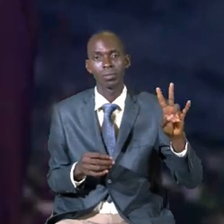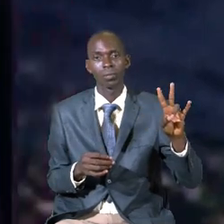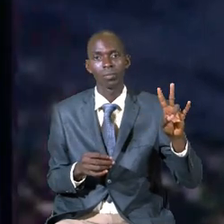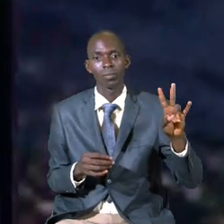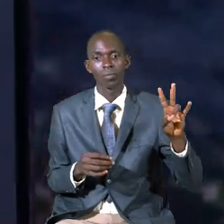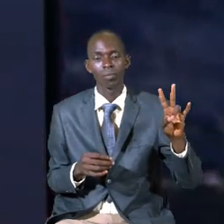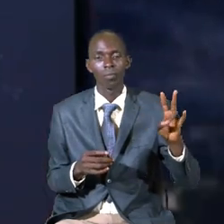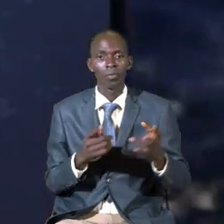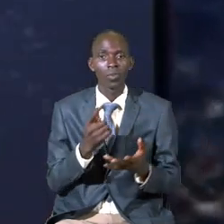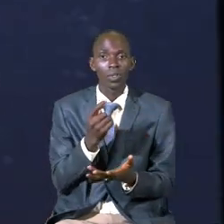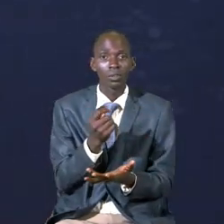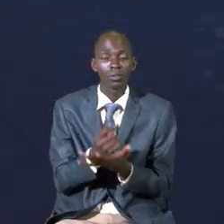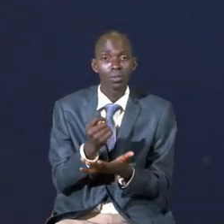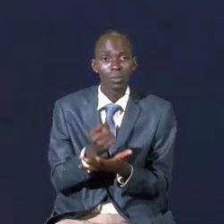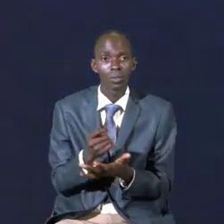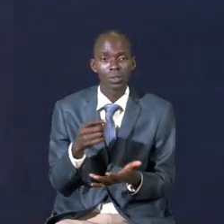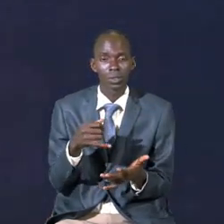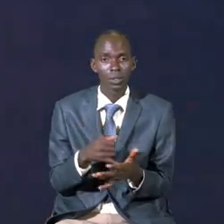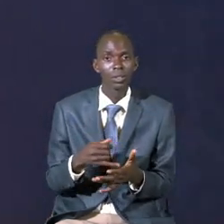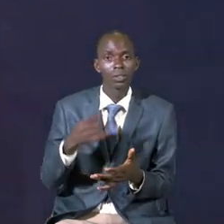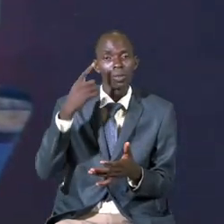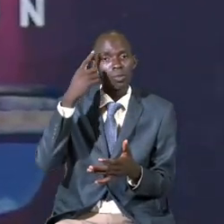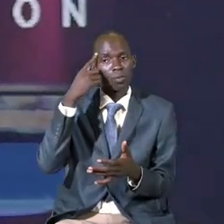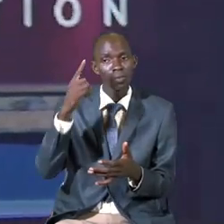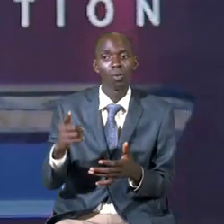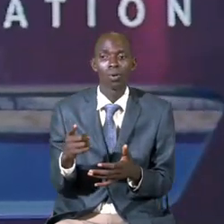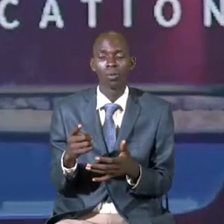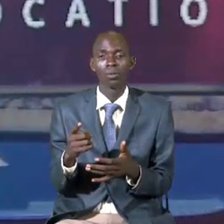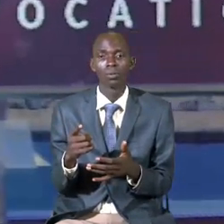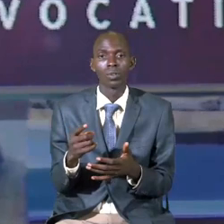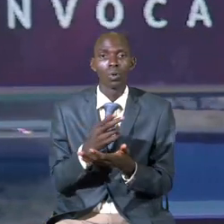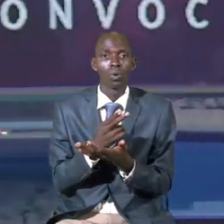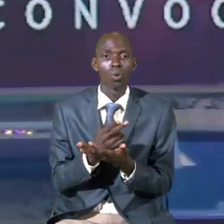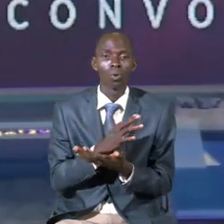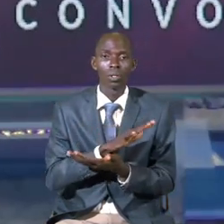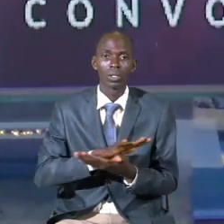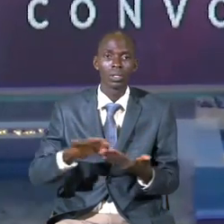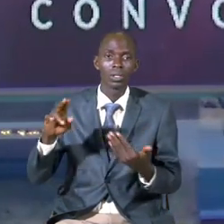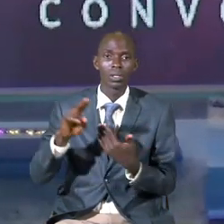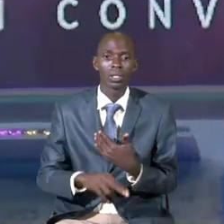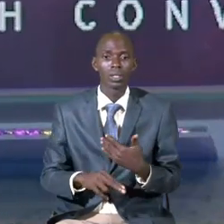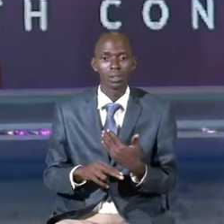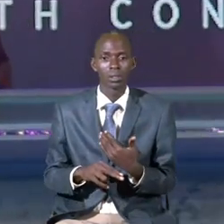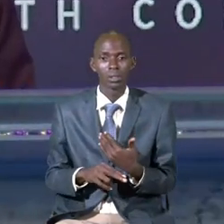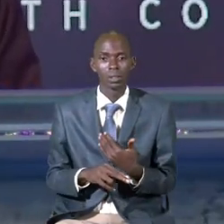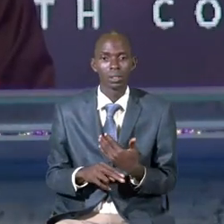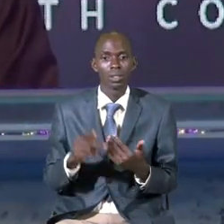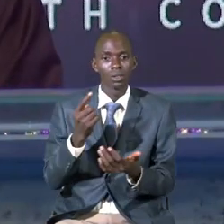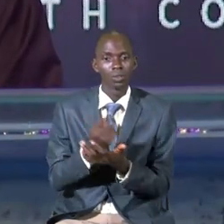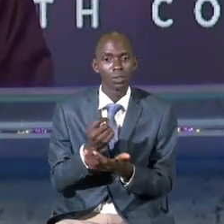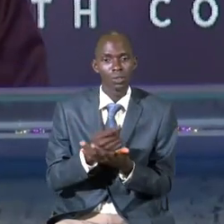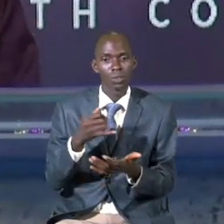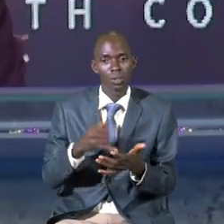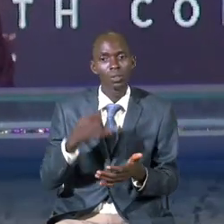holiness and heaven arrow will not take anyone to heaven